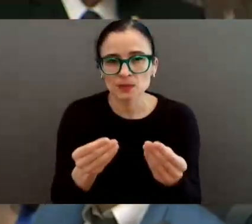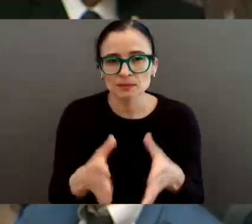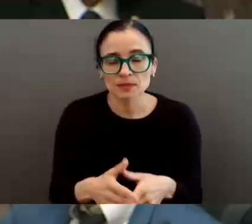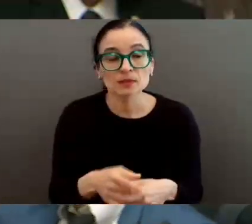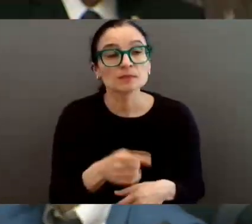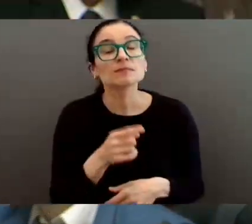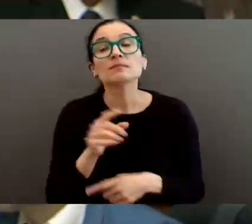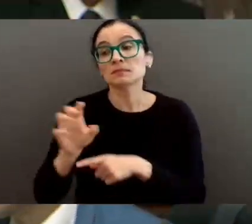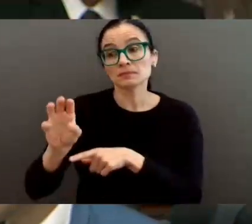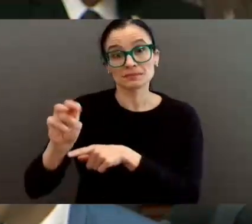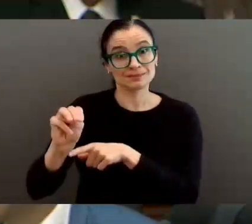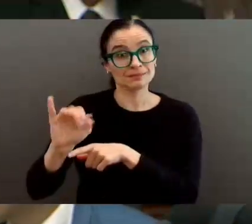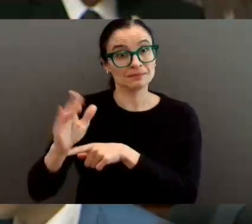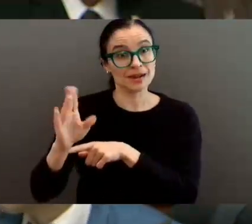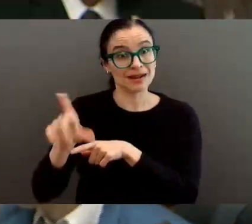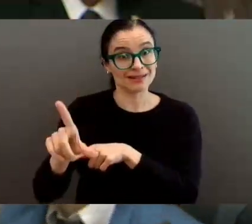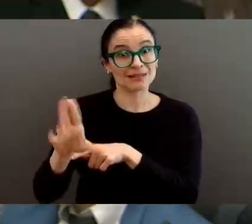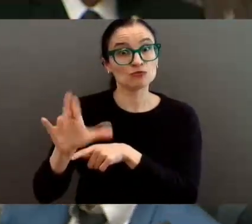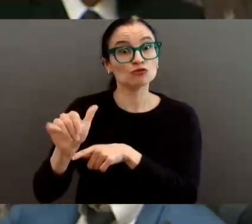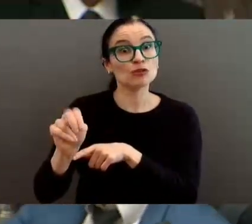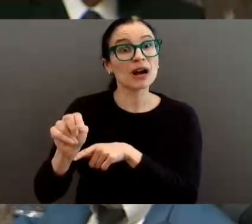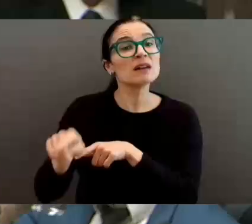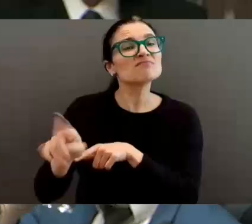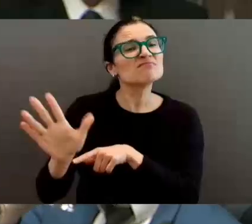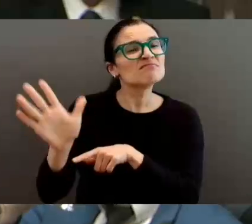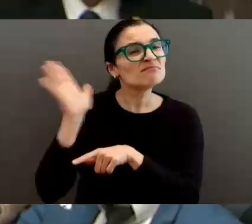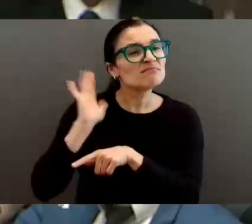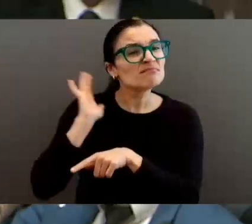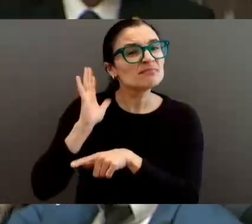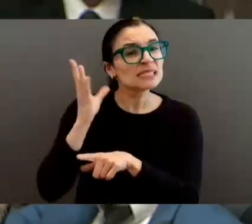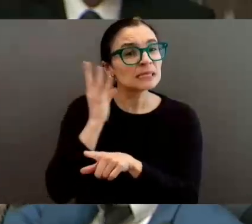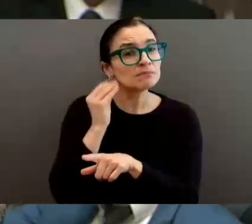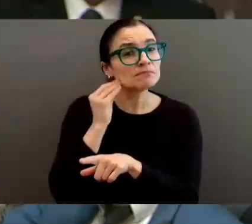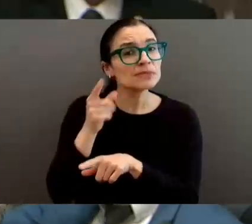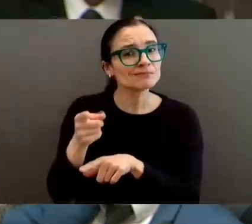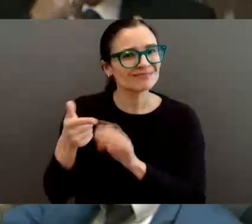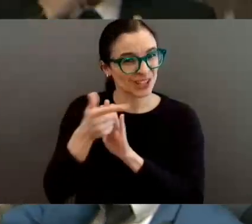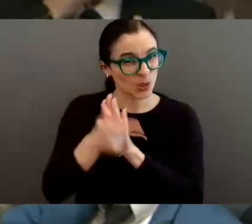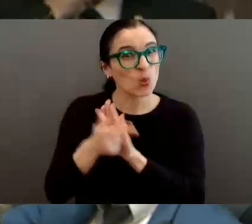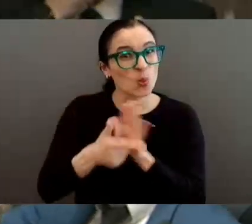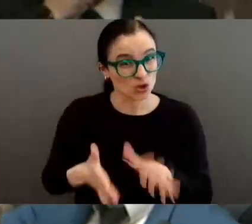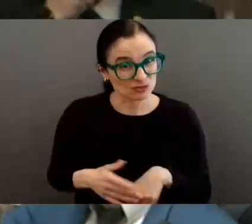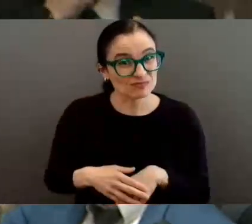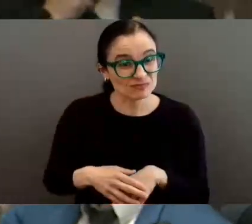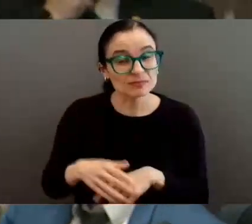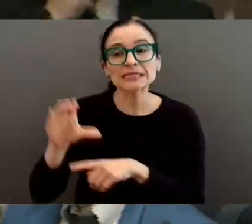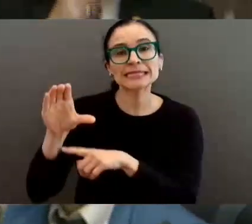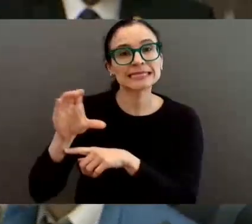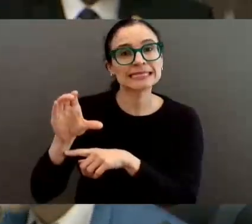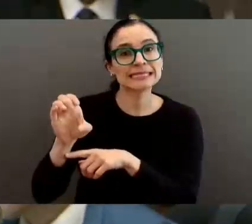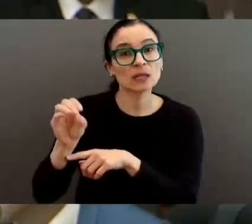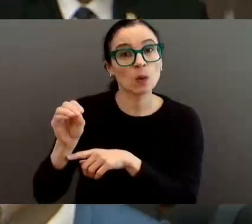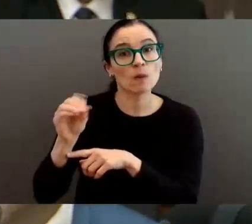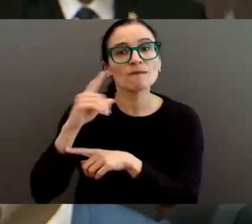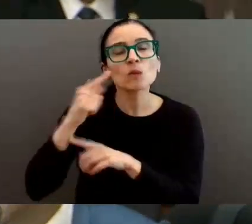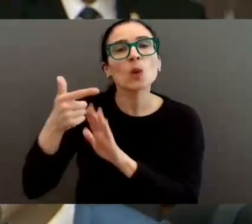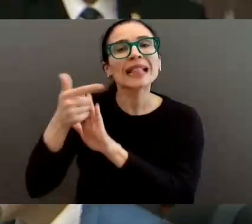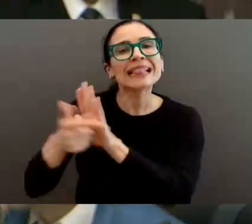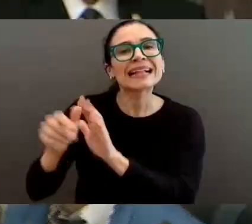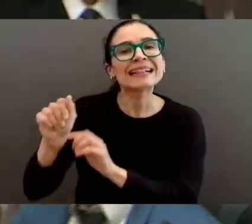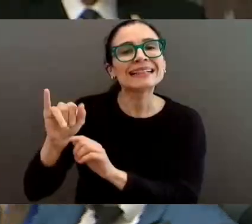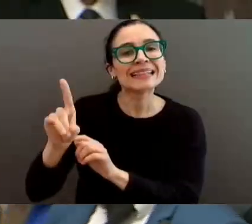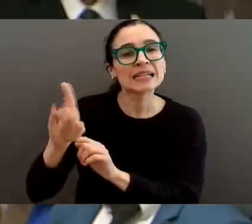experience includes being a lawyer, CEO of Legal Aid BC, Executive Director and General Counsel for the Canadian Civil